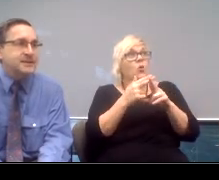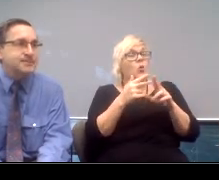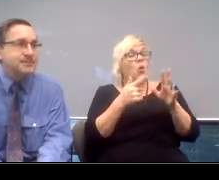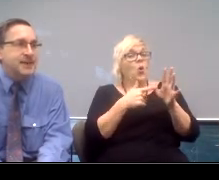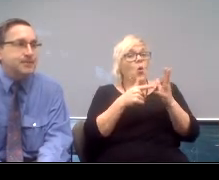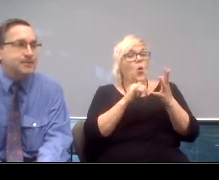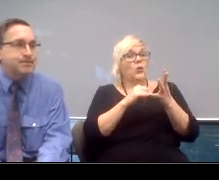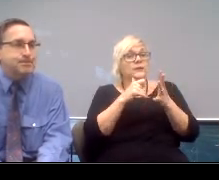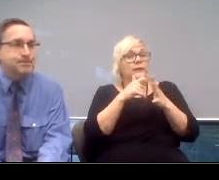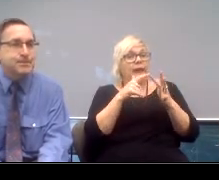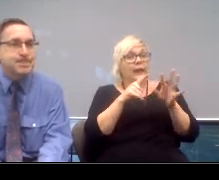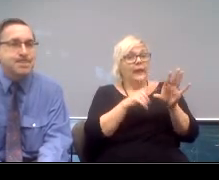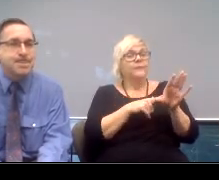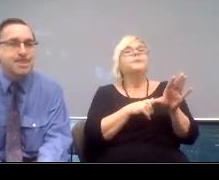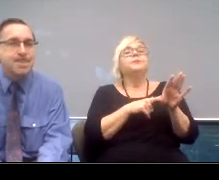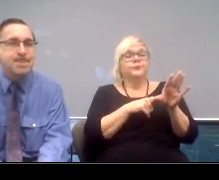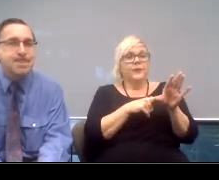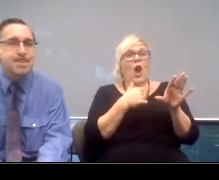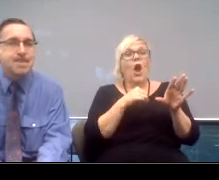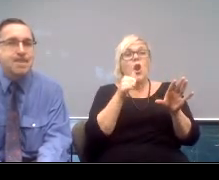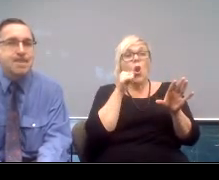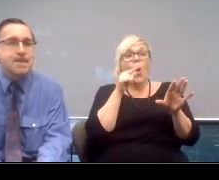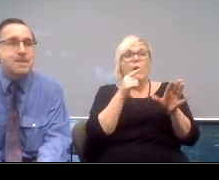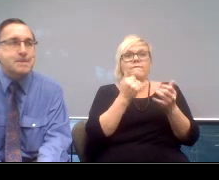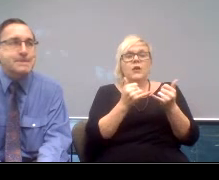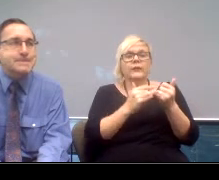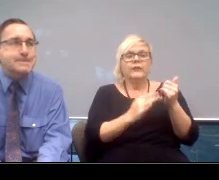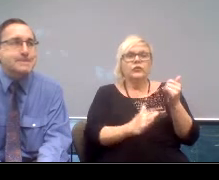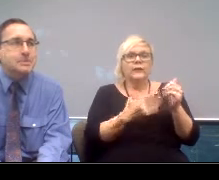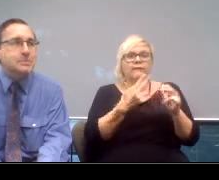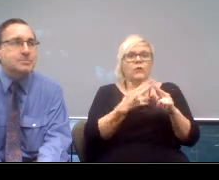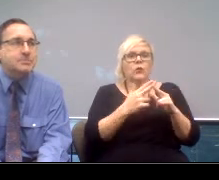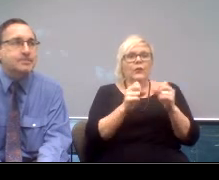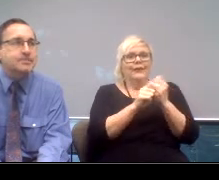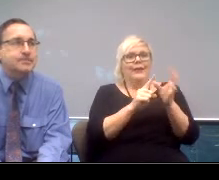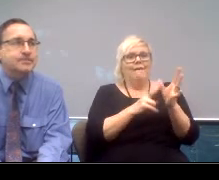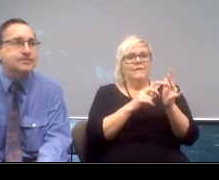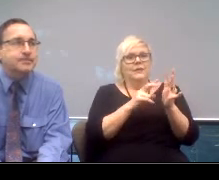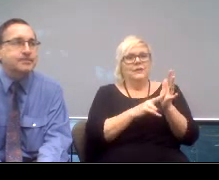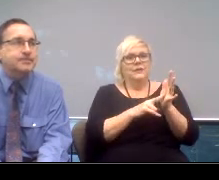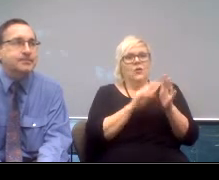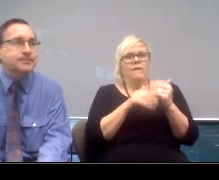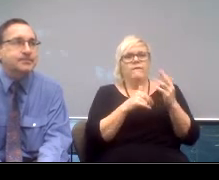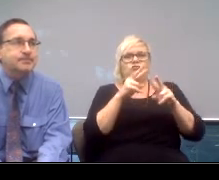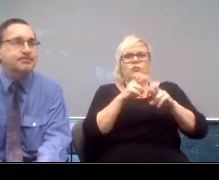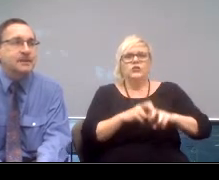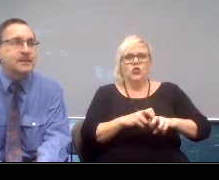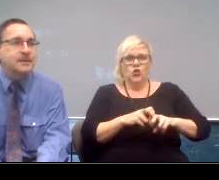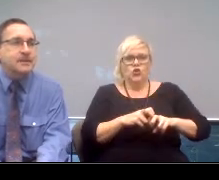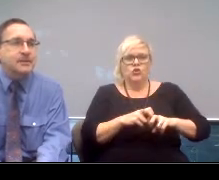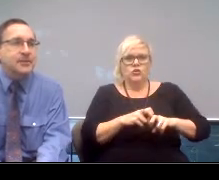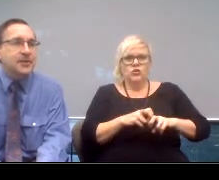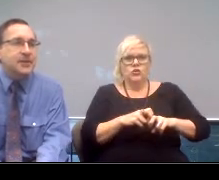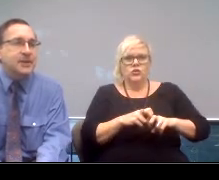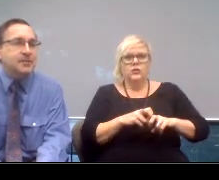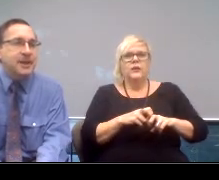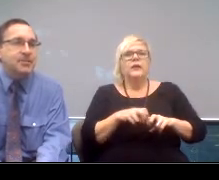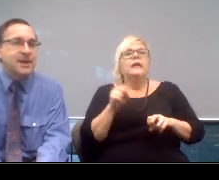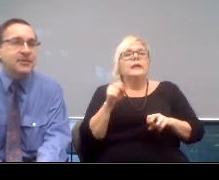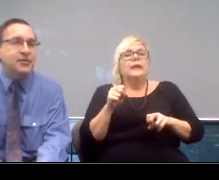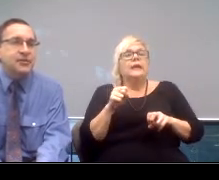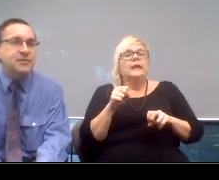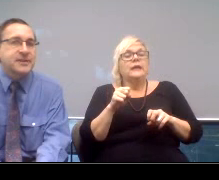AUSKey arrangements. Yep. I know that's particularly of interest to Gavin from some research work he's doing around that interface. So